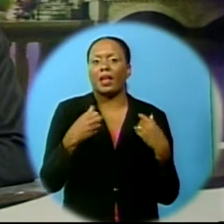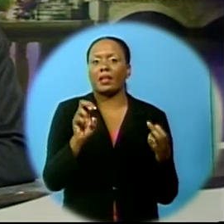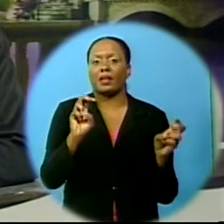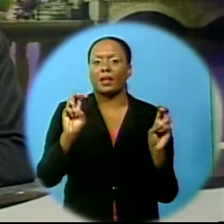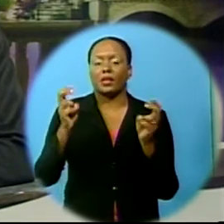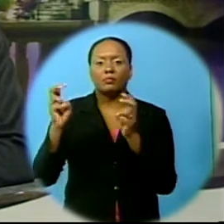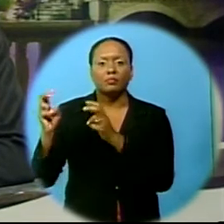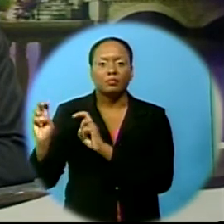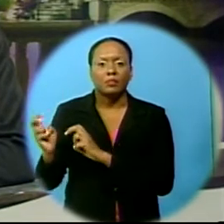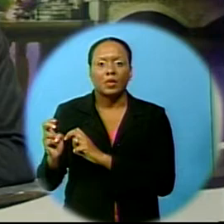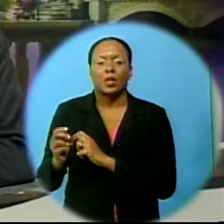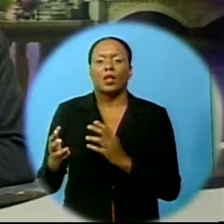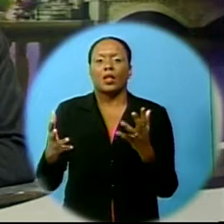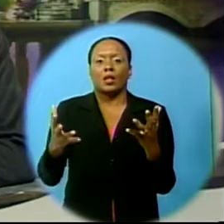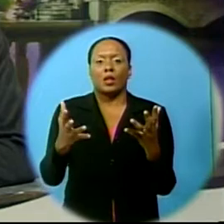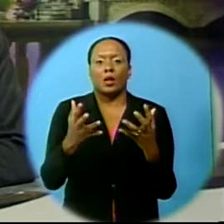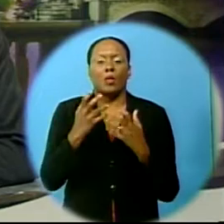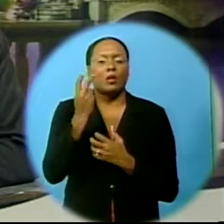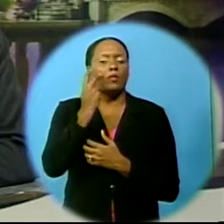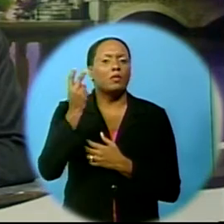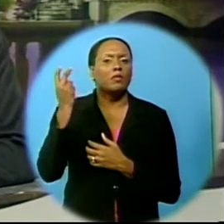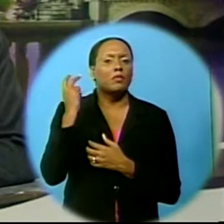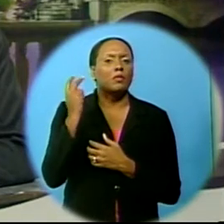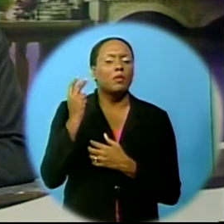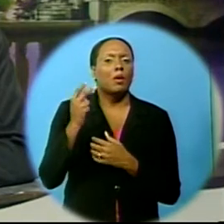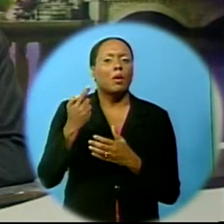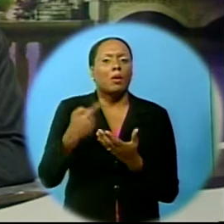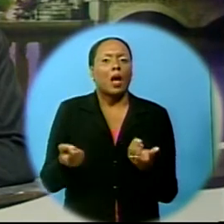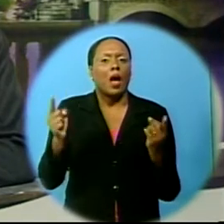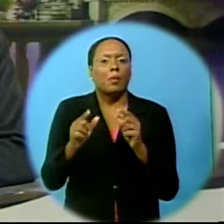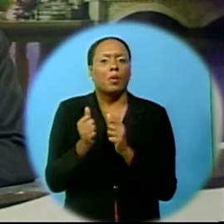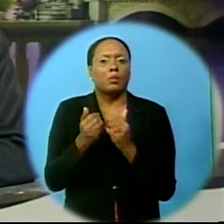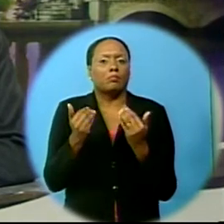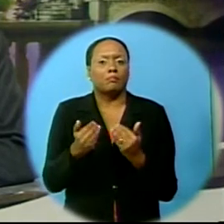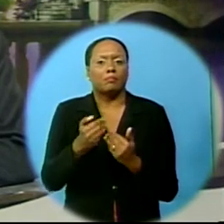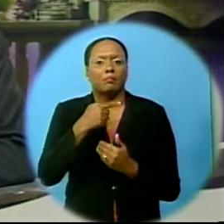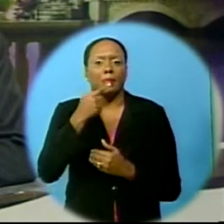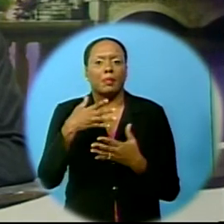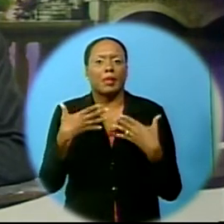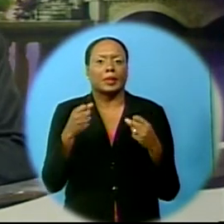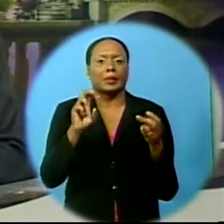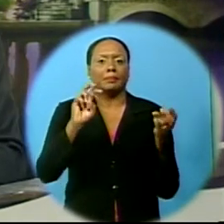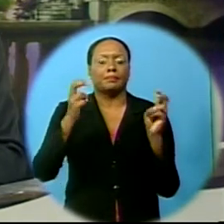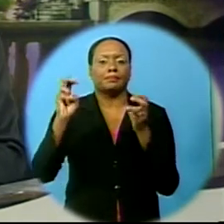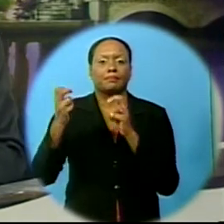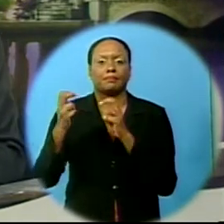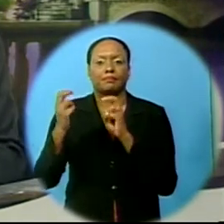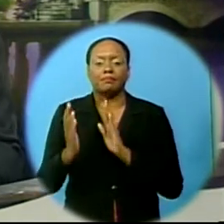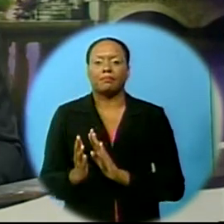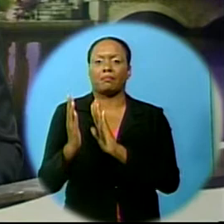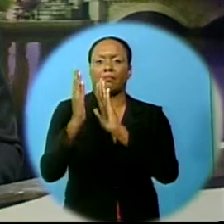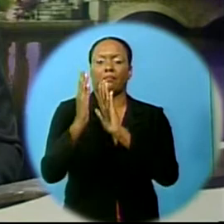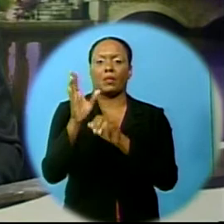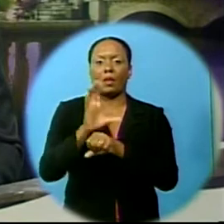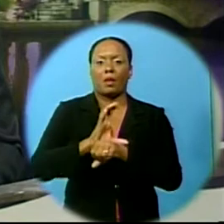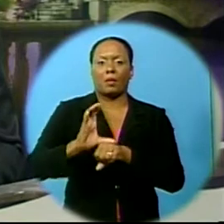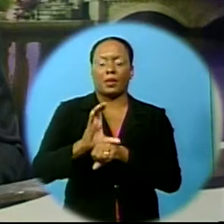purpose of the session is to review action being taken with regard to the current public health issues that are facing the